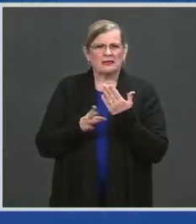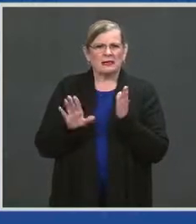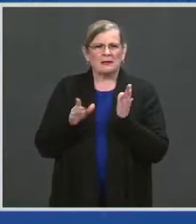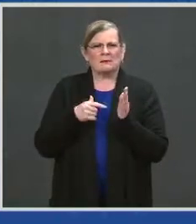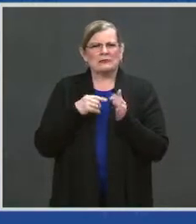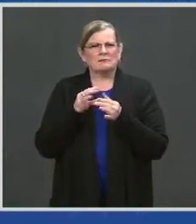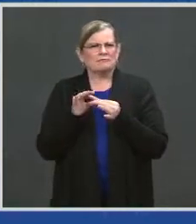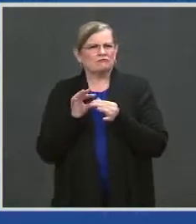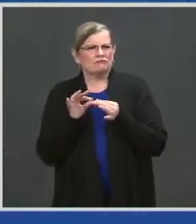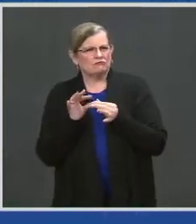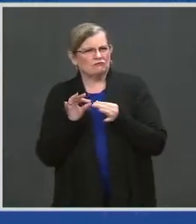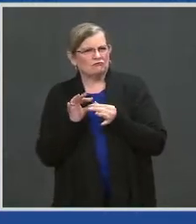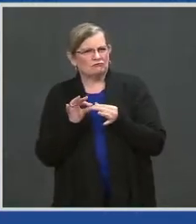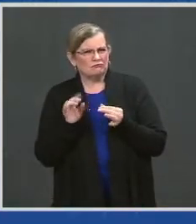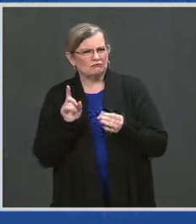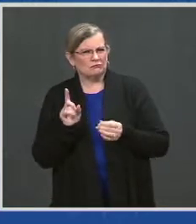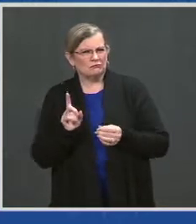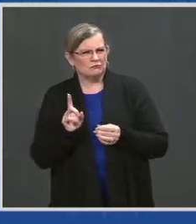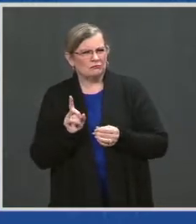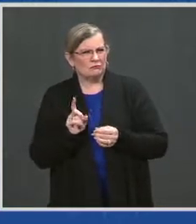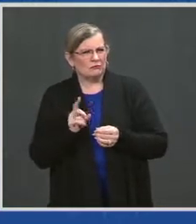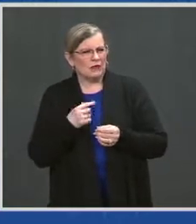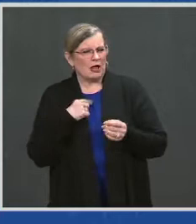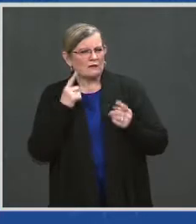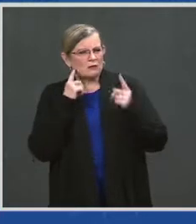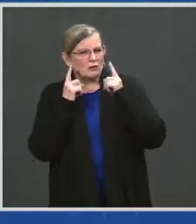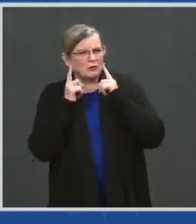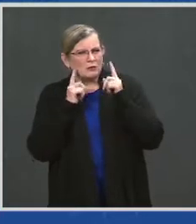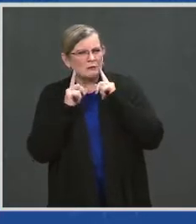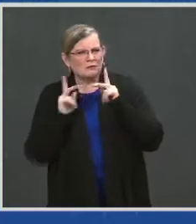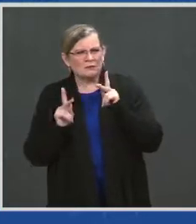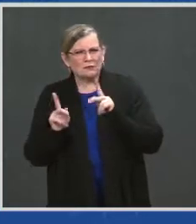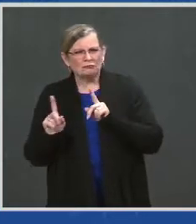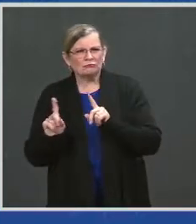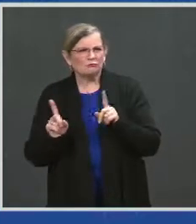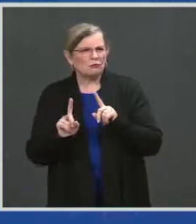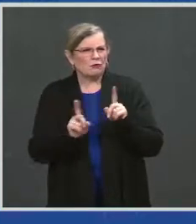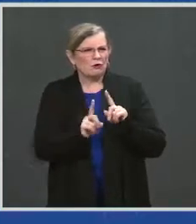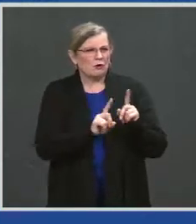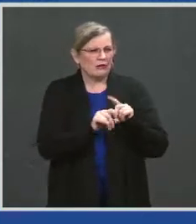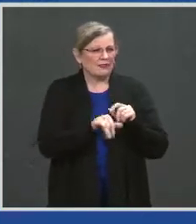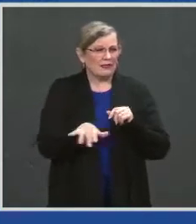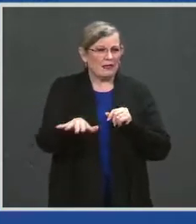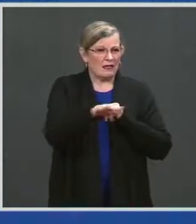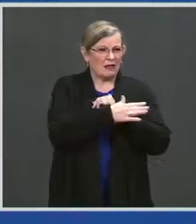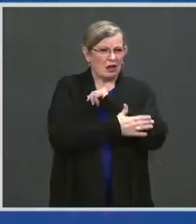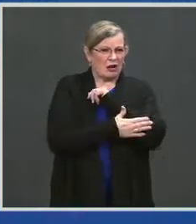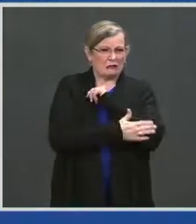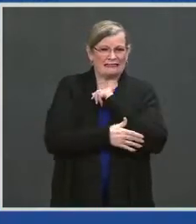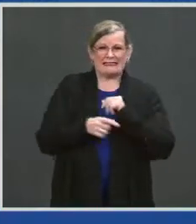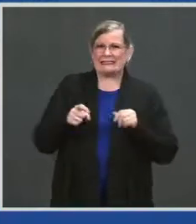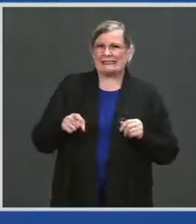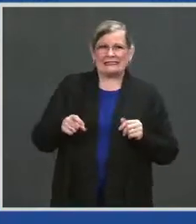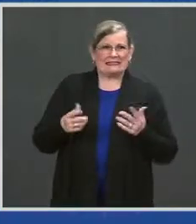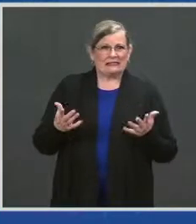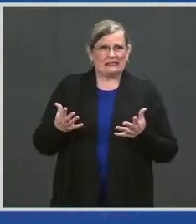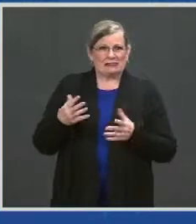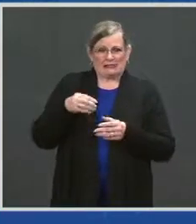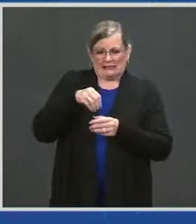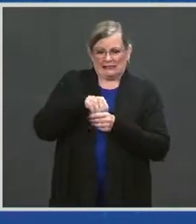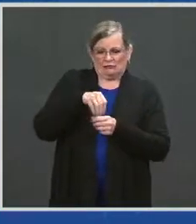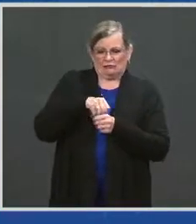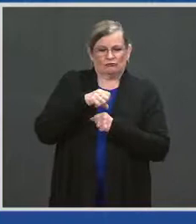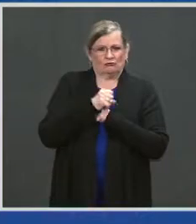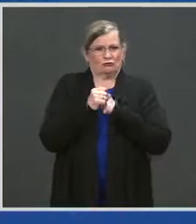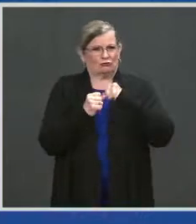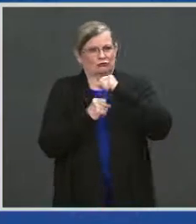everybody all across the country about the need for infrastructure. How many times have we heard this is Infrastructure Week the last